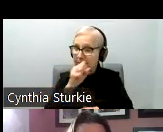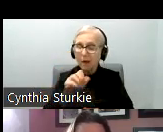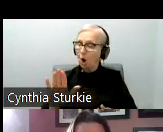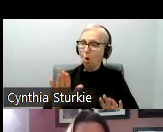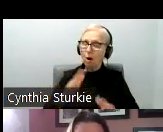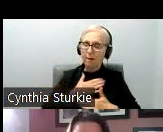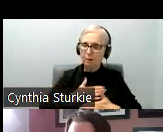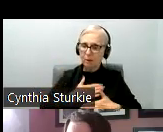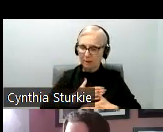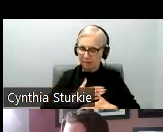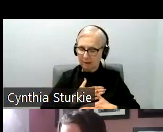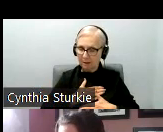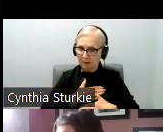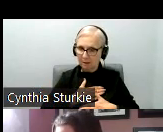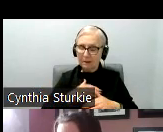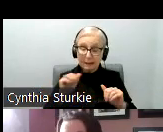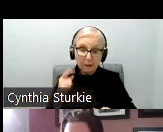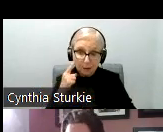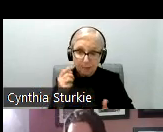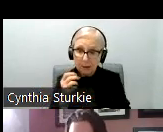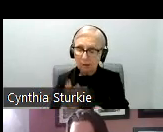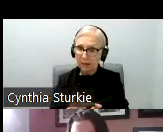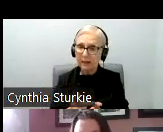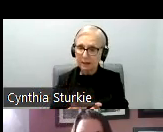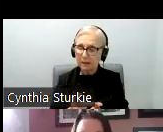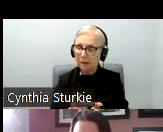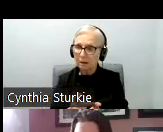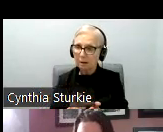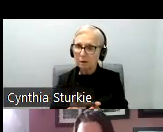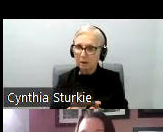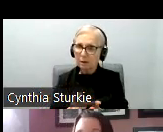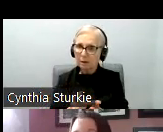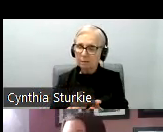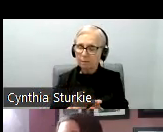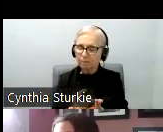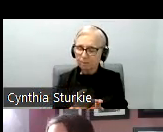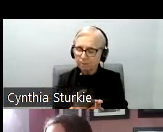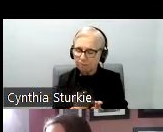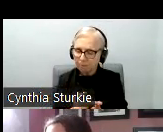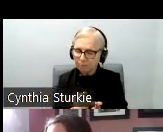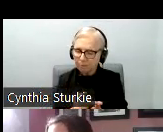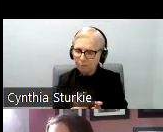that. I think, can you hear me okay? I've been having mic issues. Yes, awesome. Okay.